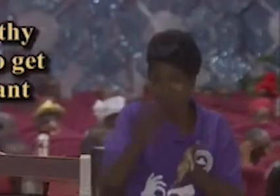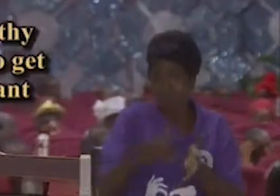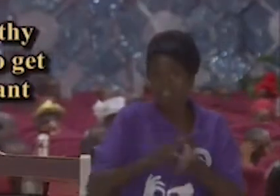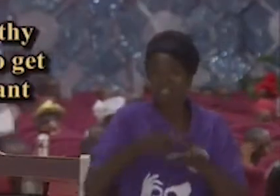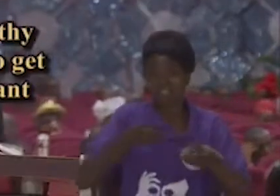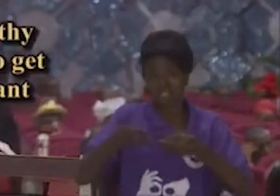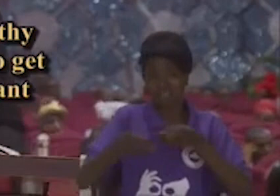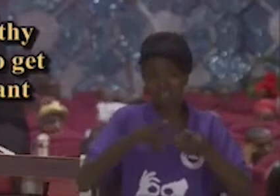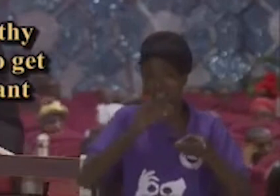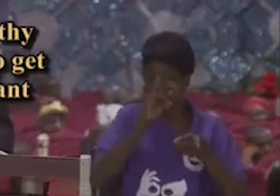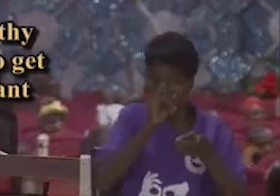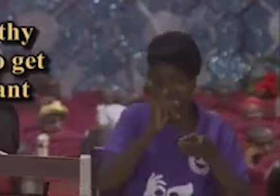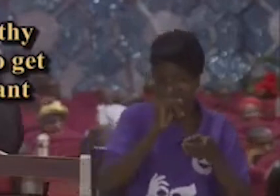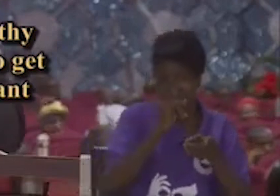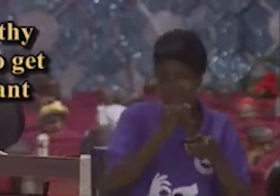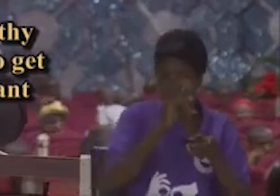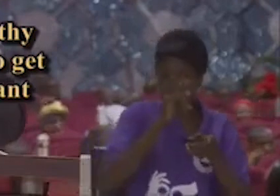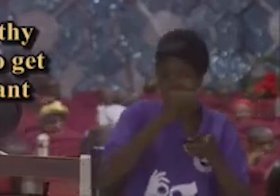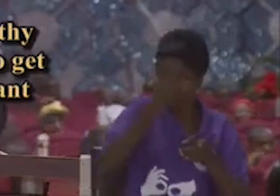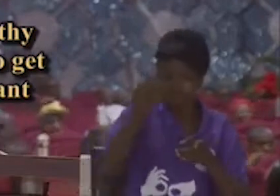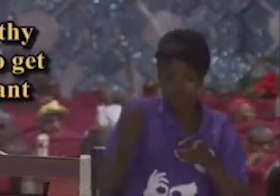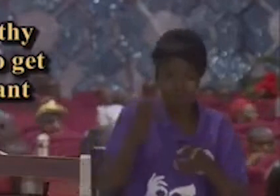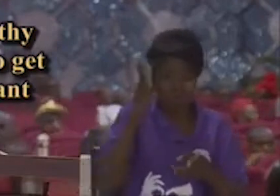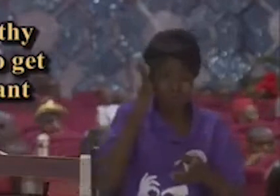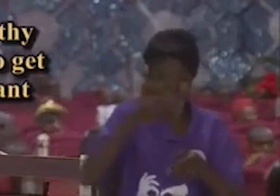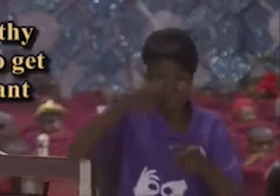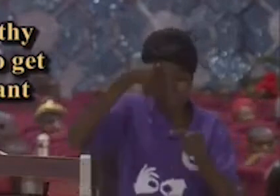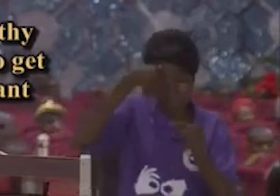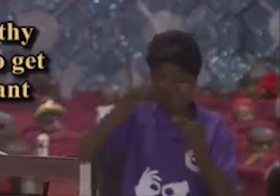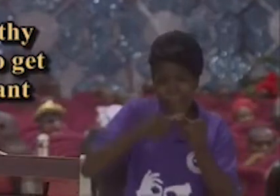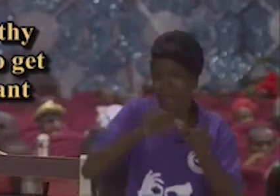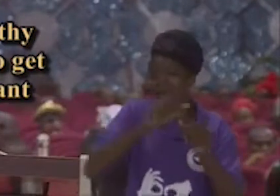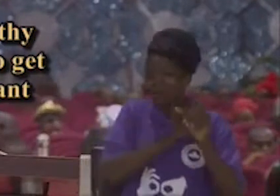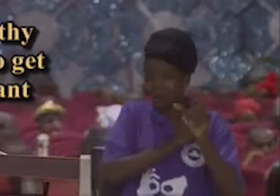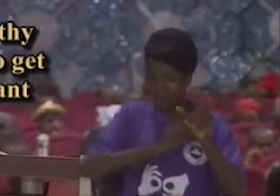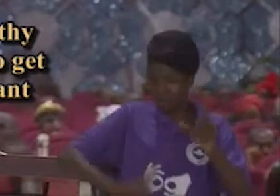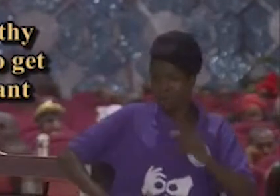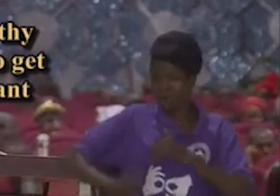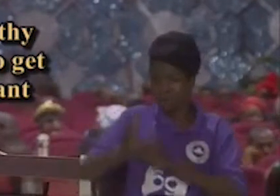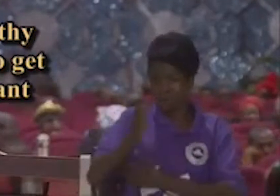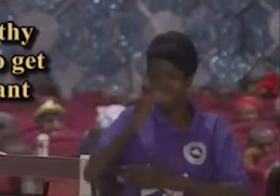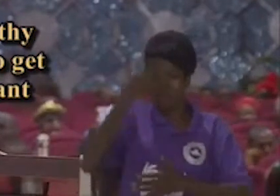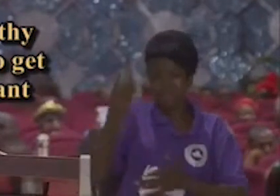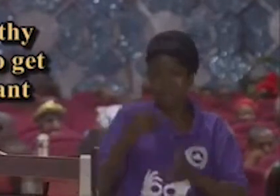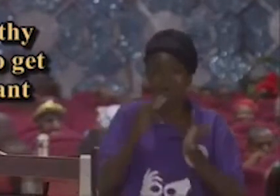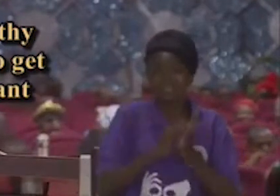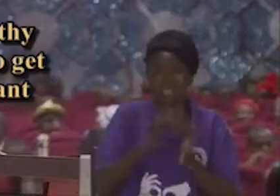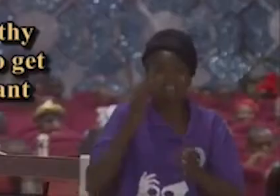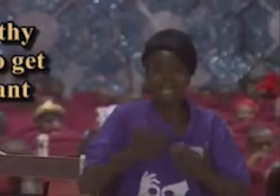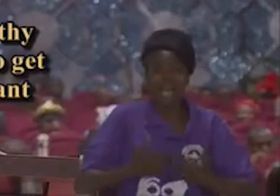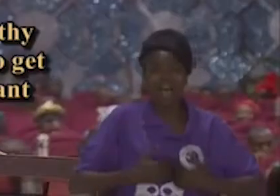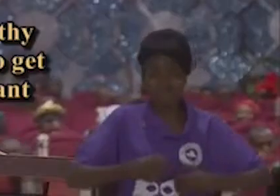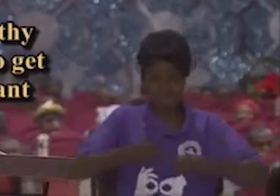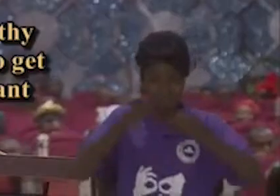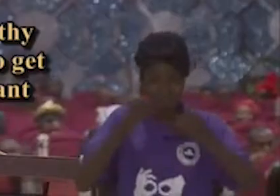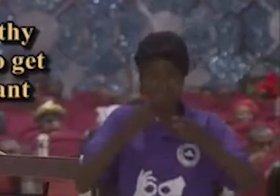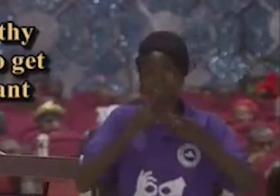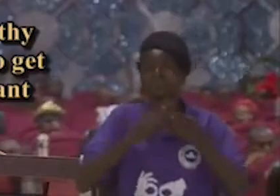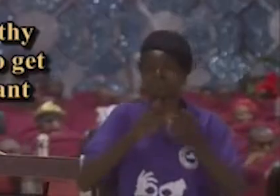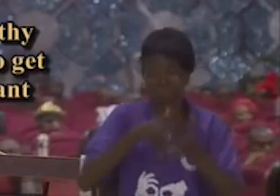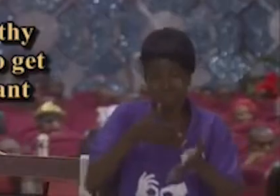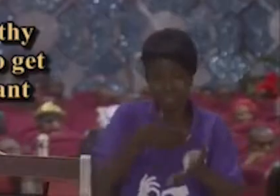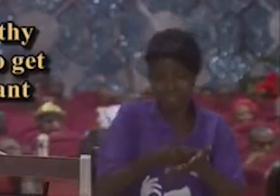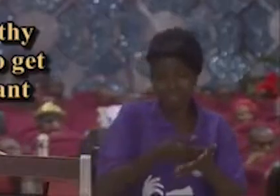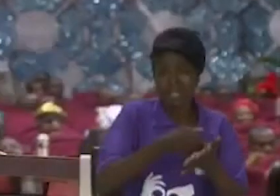the dominion is. It says, you will remember the Lord your God, for it is he that gives you what? The power to get wealth. And in